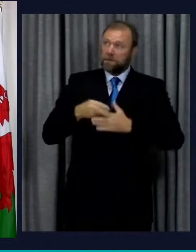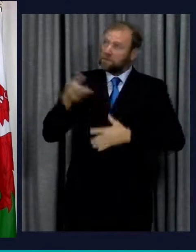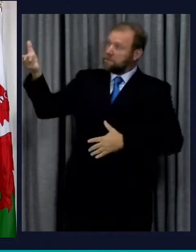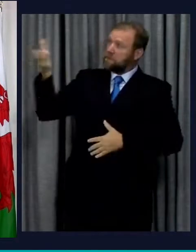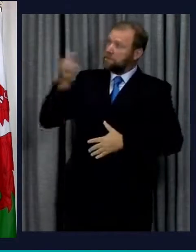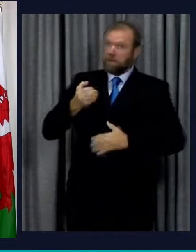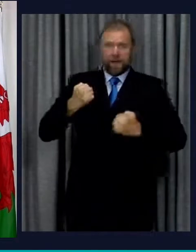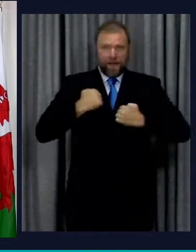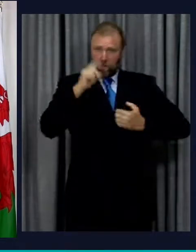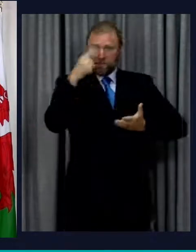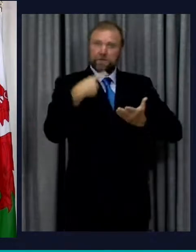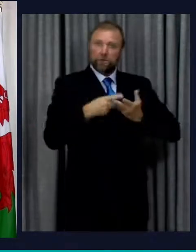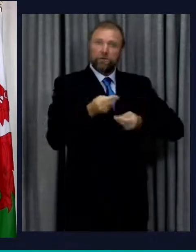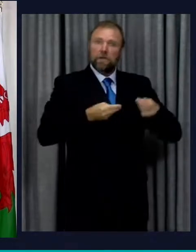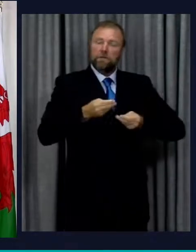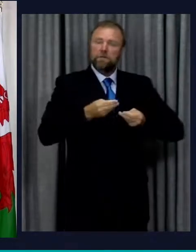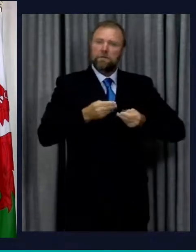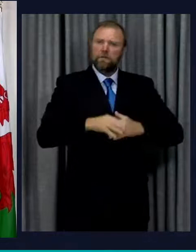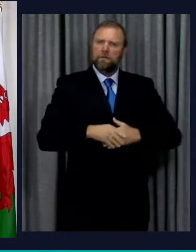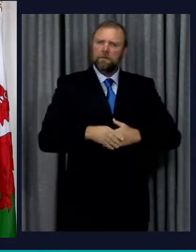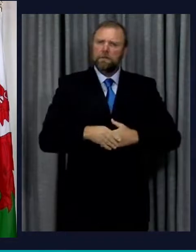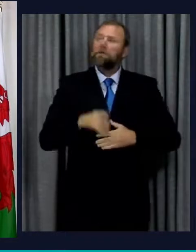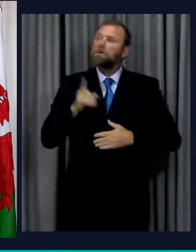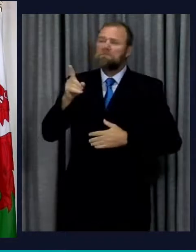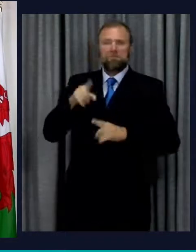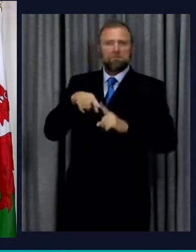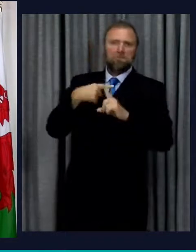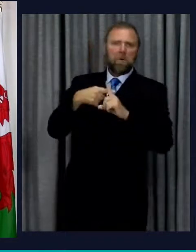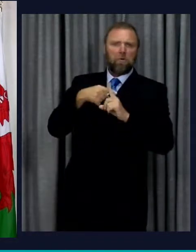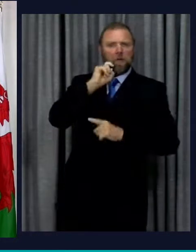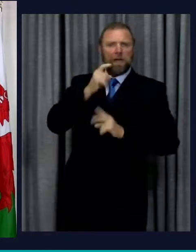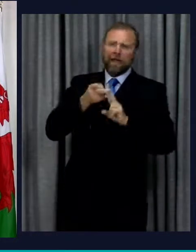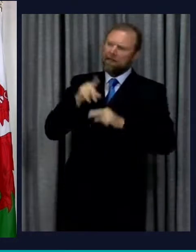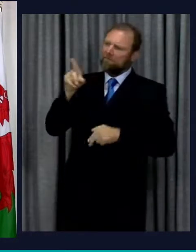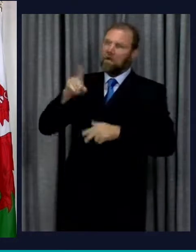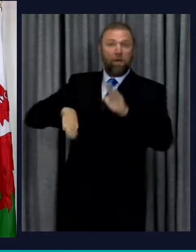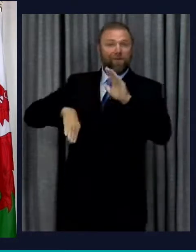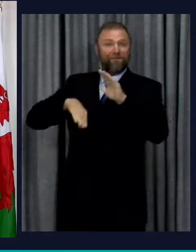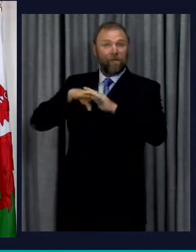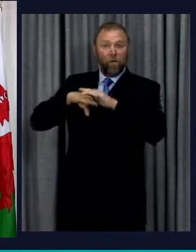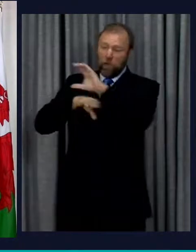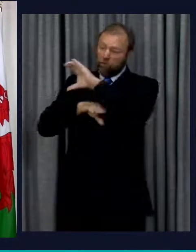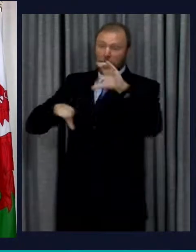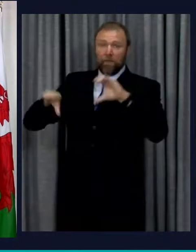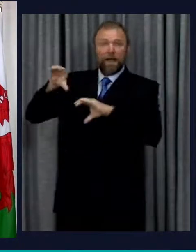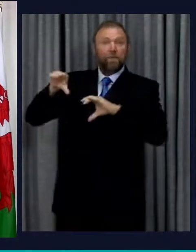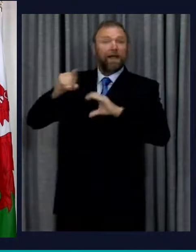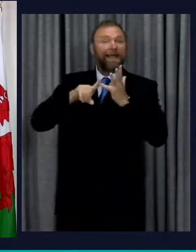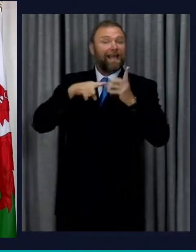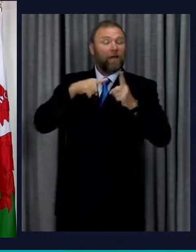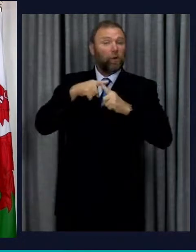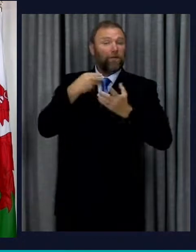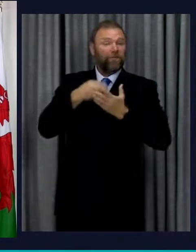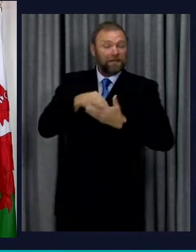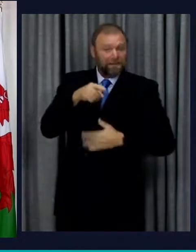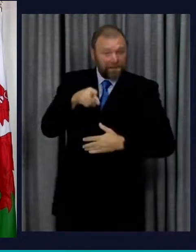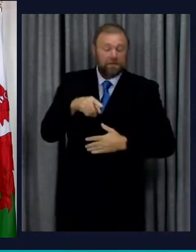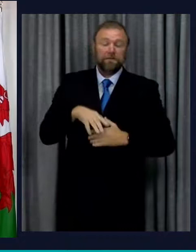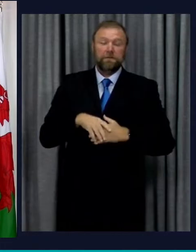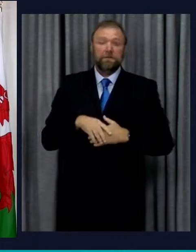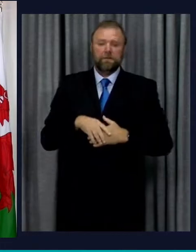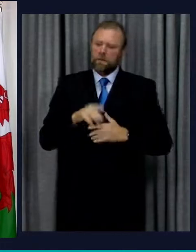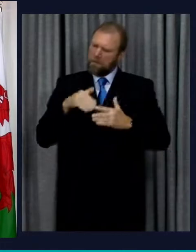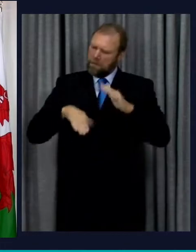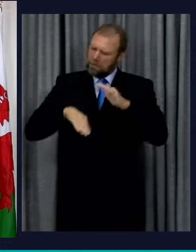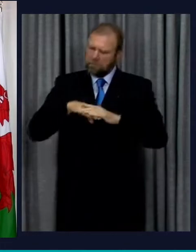include the full replacement of EU funding that we were promised repeatedly, support for major renewable energy